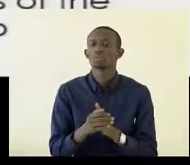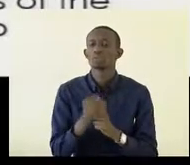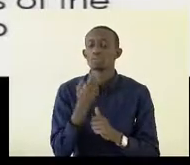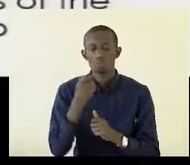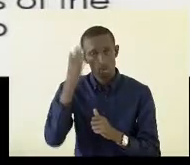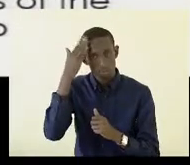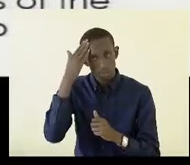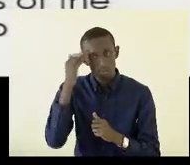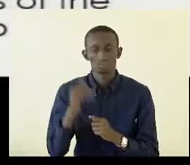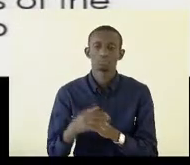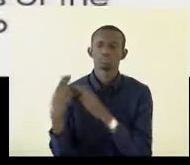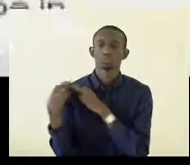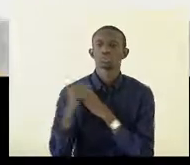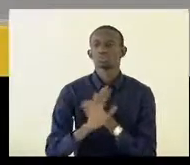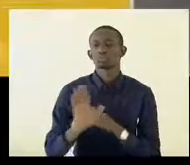there.